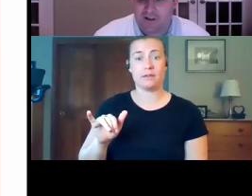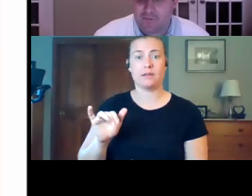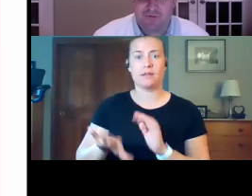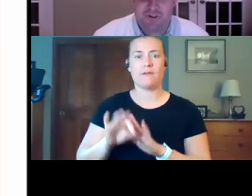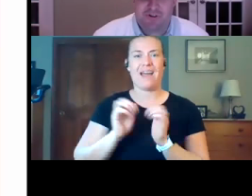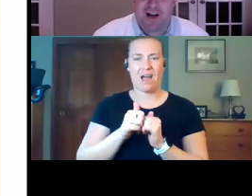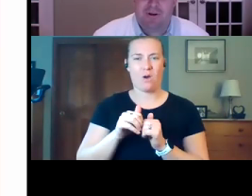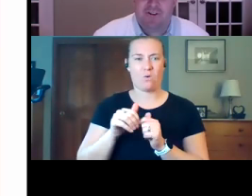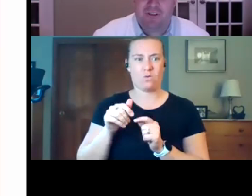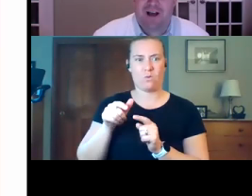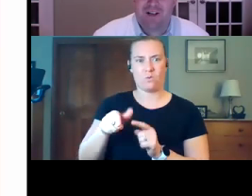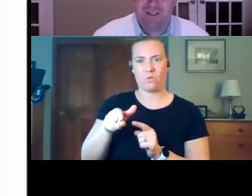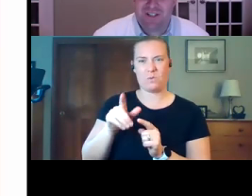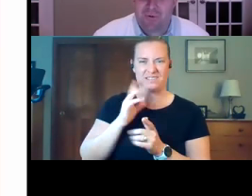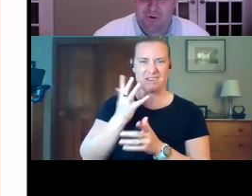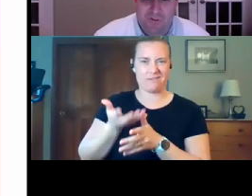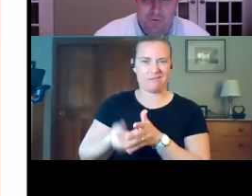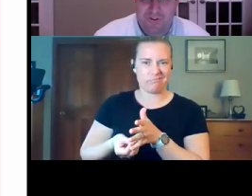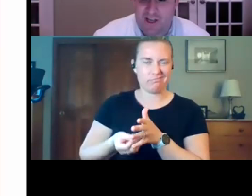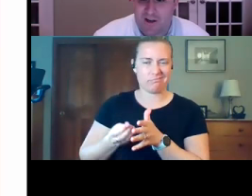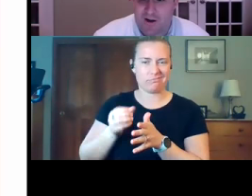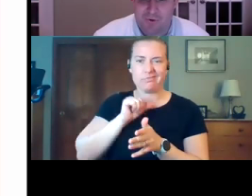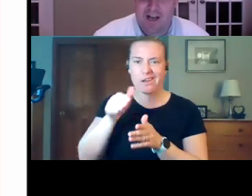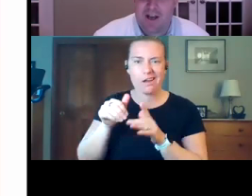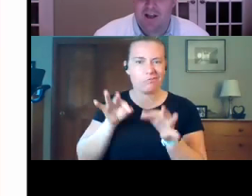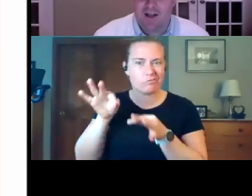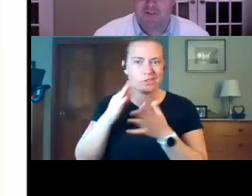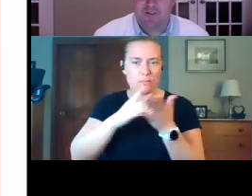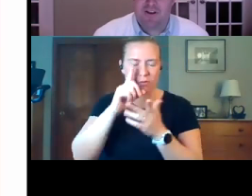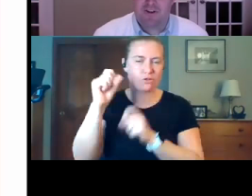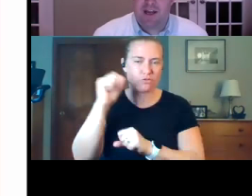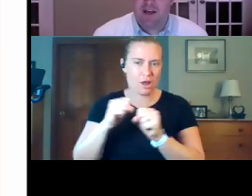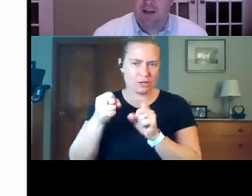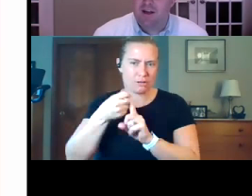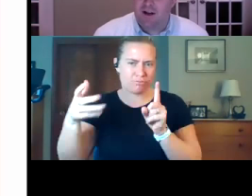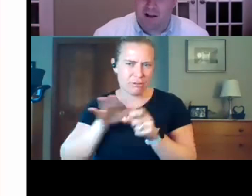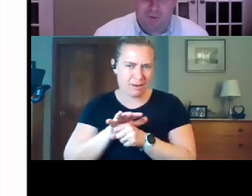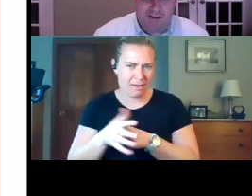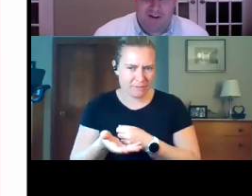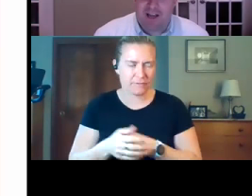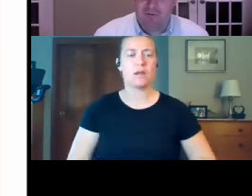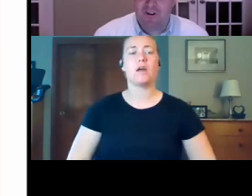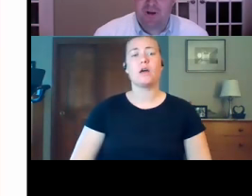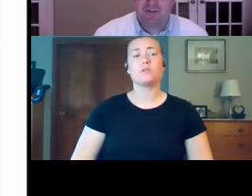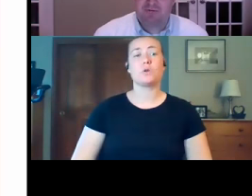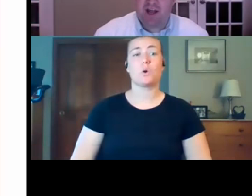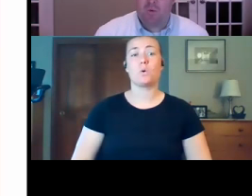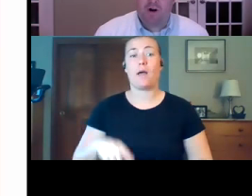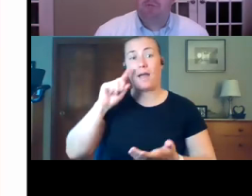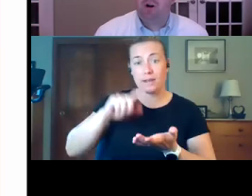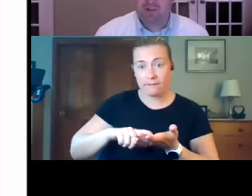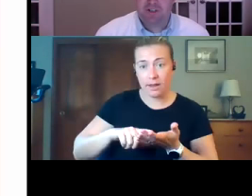lacking in terms of describing some of the strategies that they were seeing applied. And so things like identifying and really